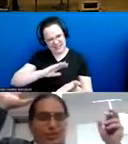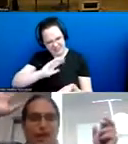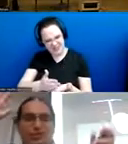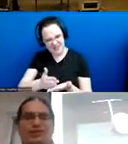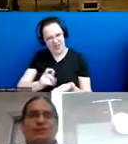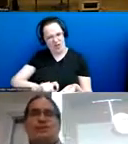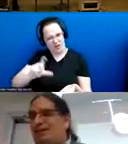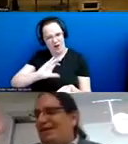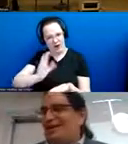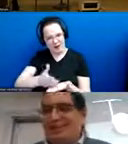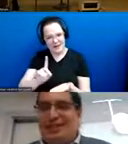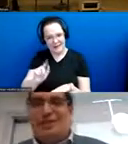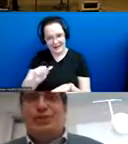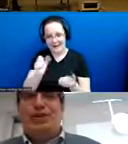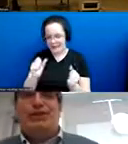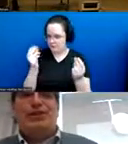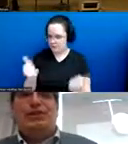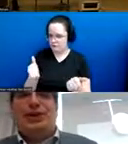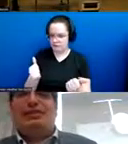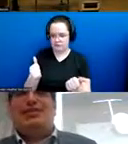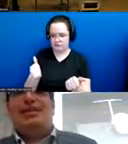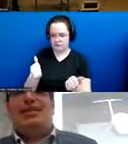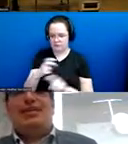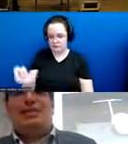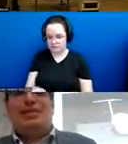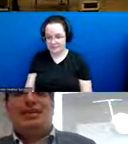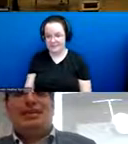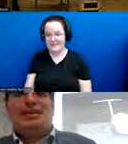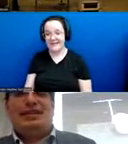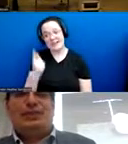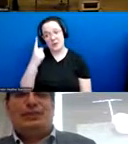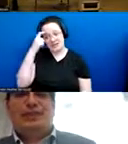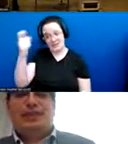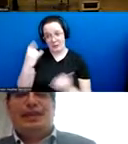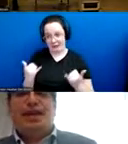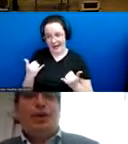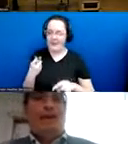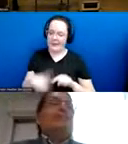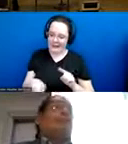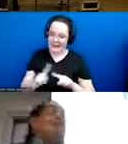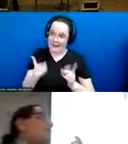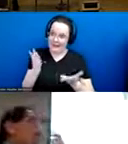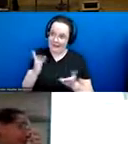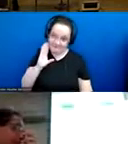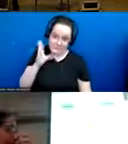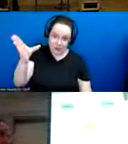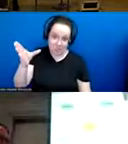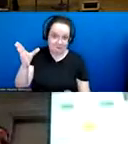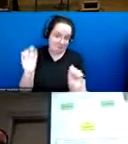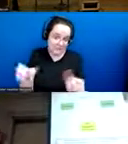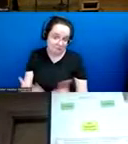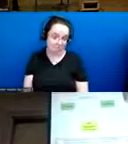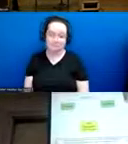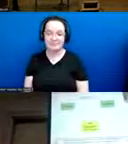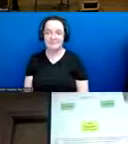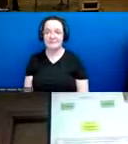right? This is one of the dreams, definitely not to be done these days, but maybe in the future. Okay, so then